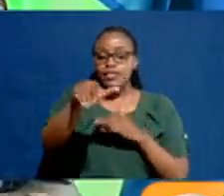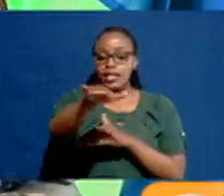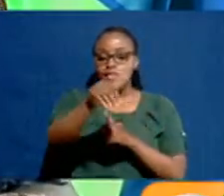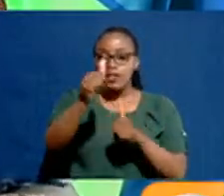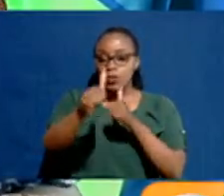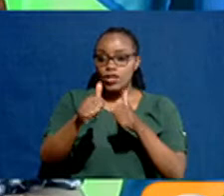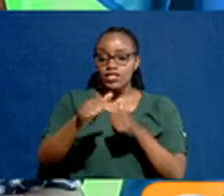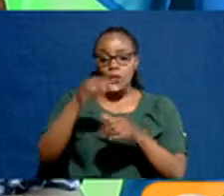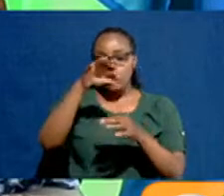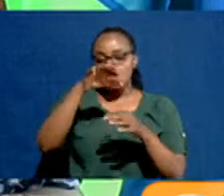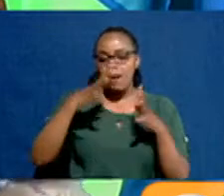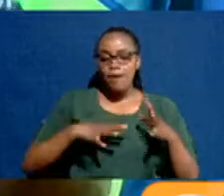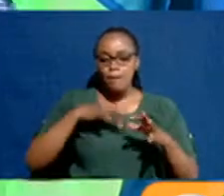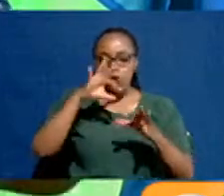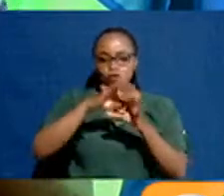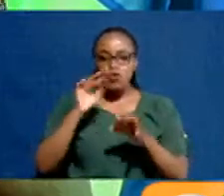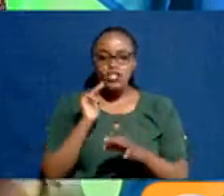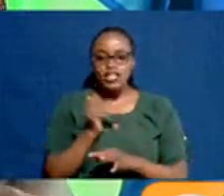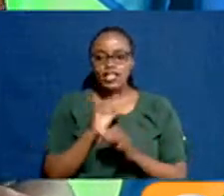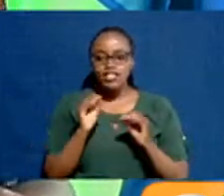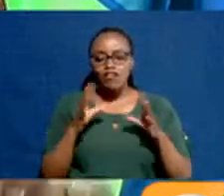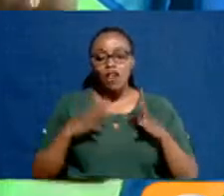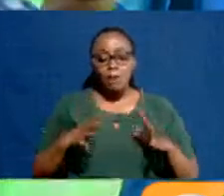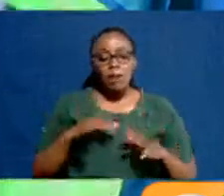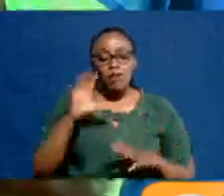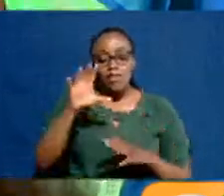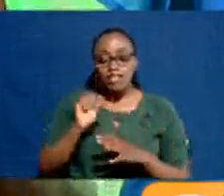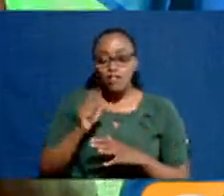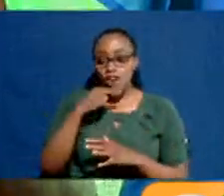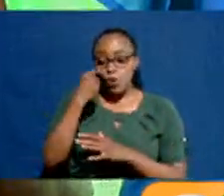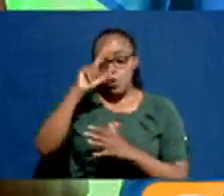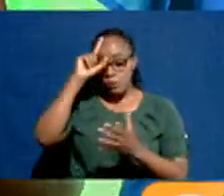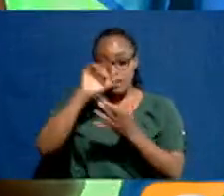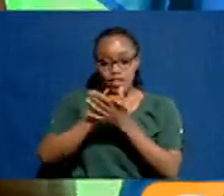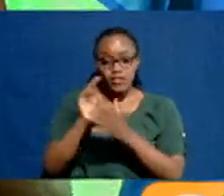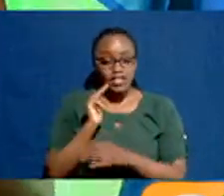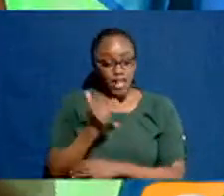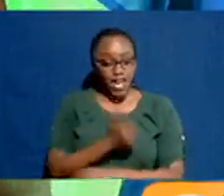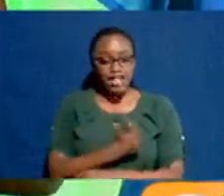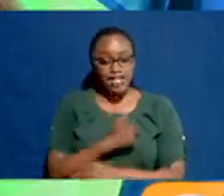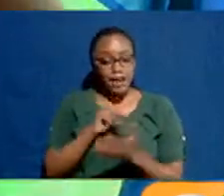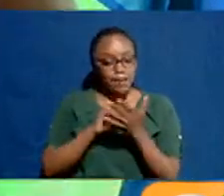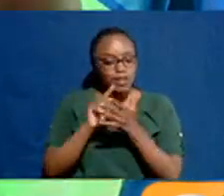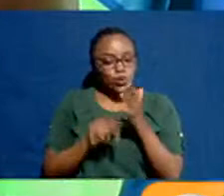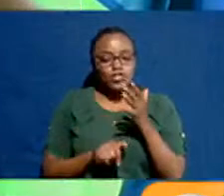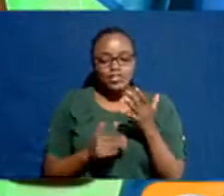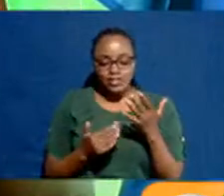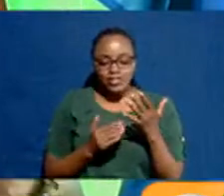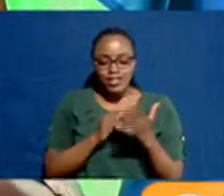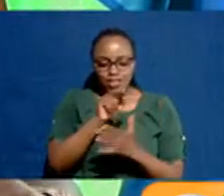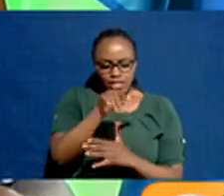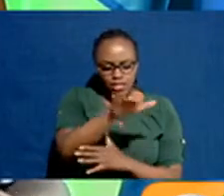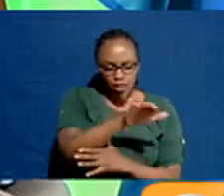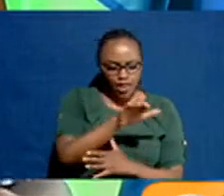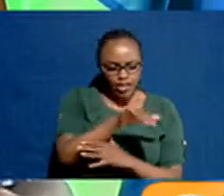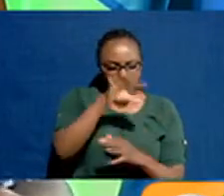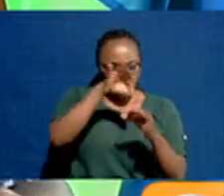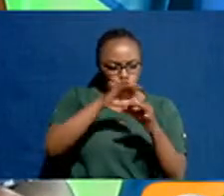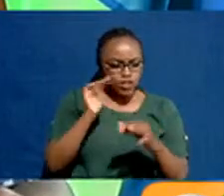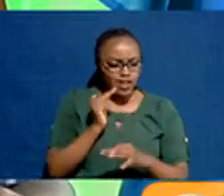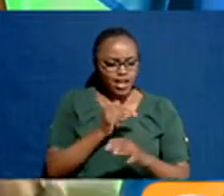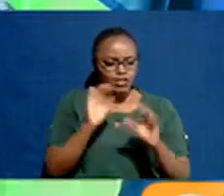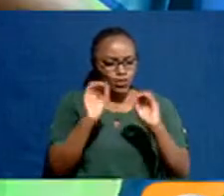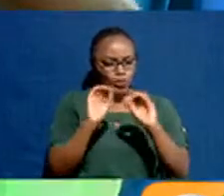we are not voted for, we have people in the cabinet who believe in us. It does not mean because that area did not vote for